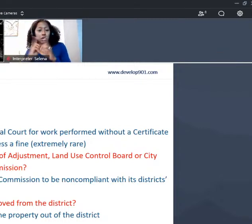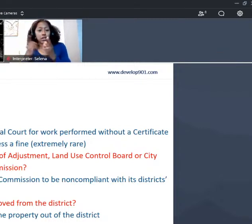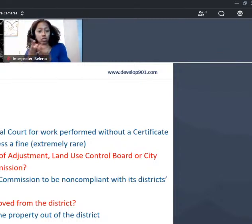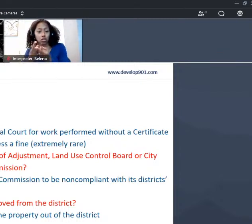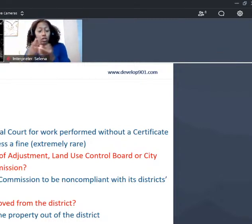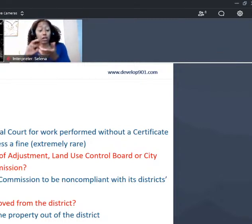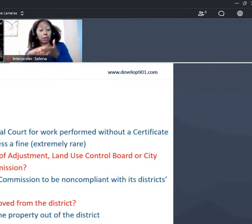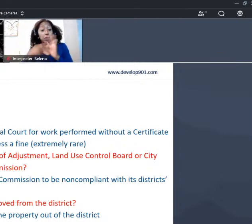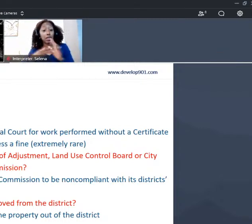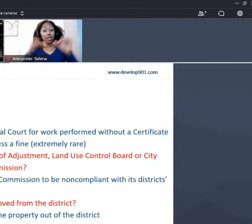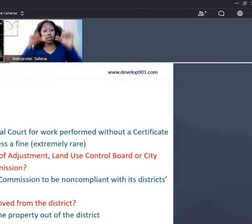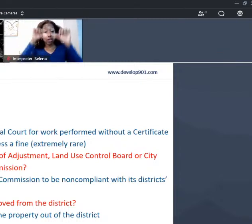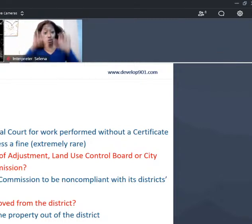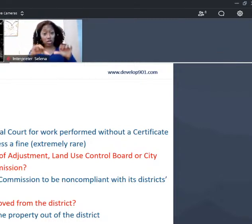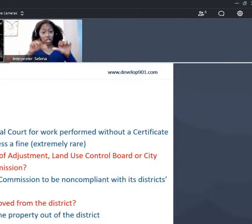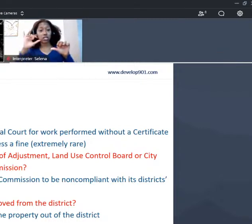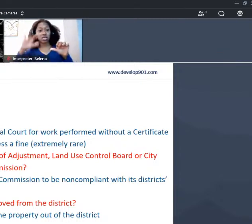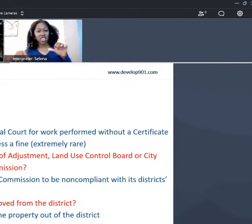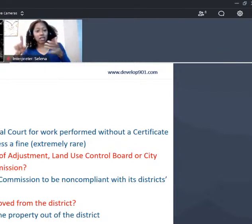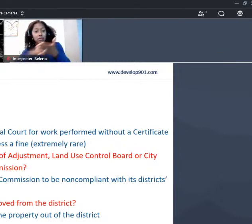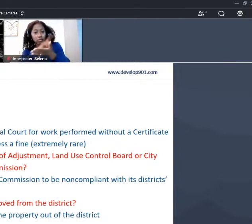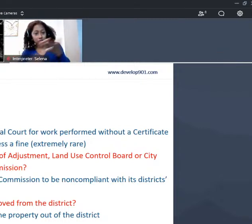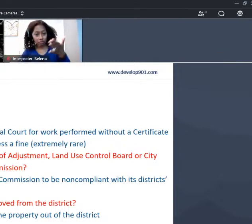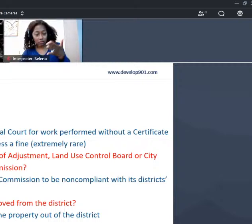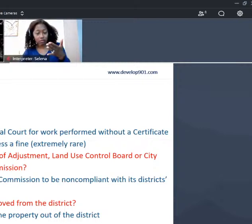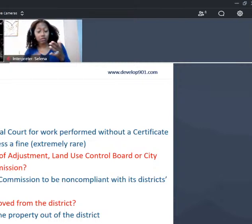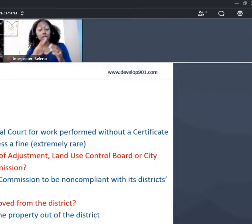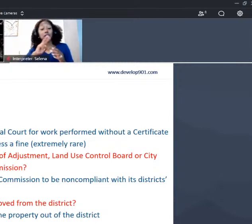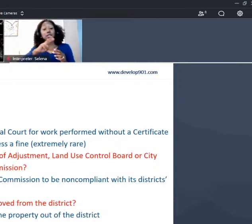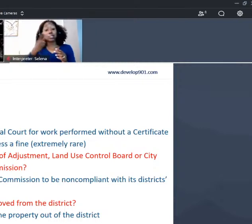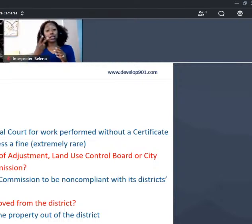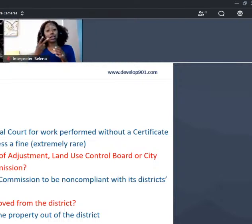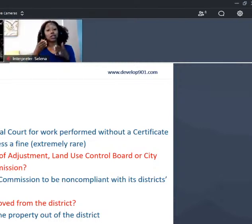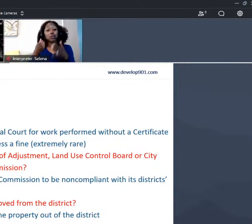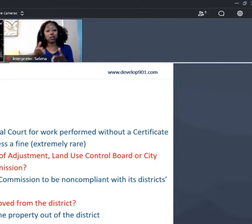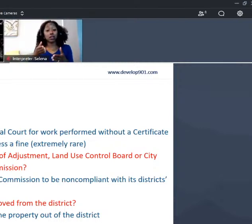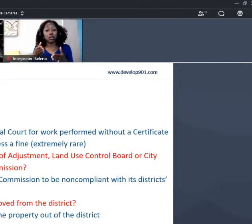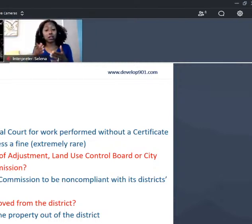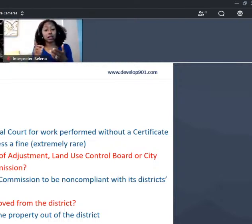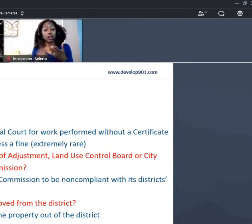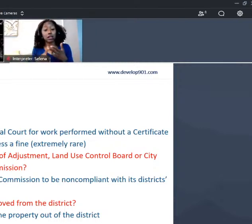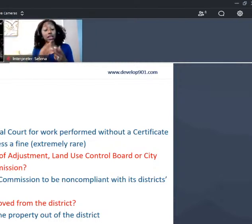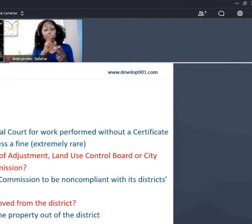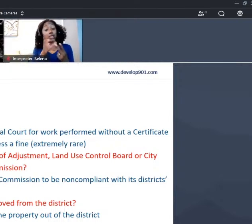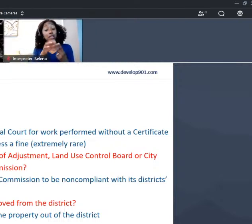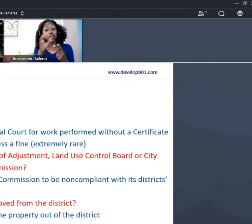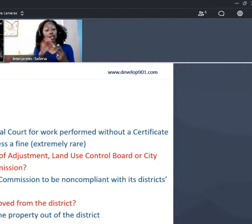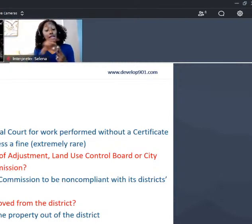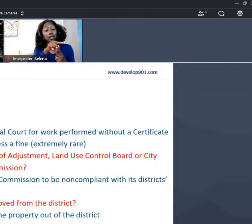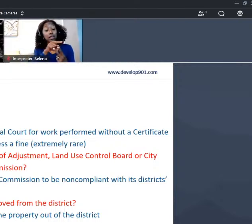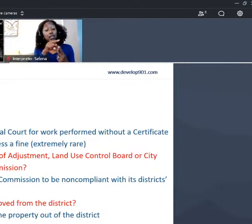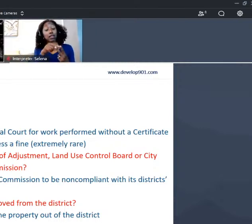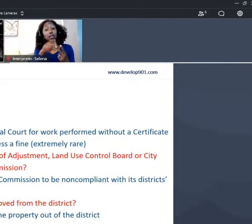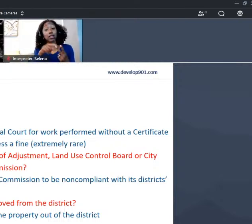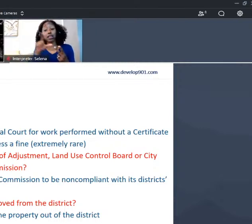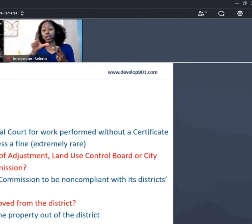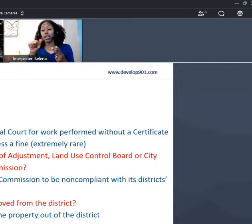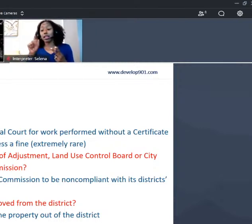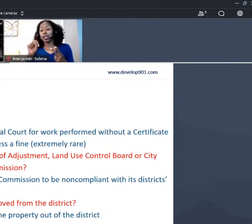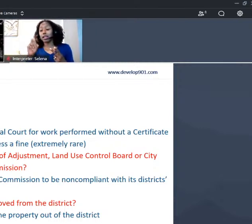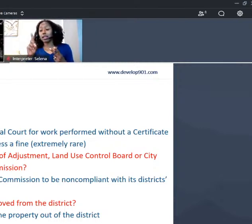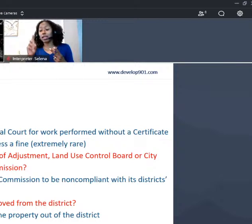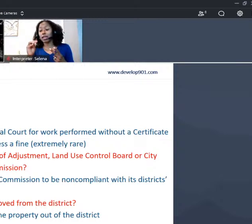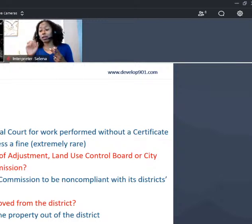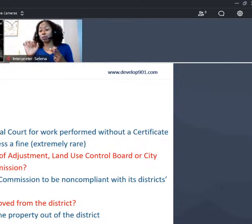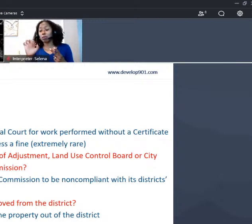nullifies that rejection. The other way, of course, would be that individual could appeal the Landmarks Commission decision to